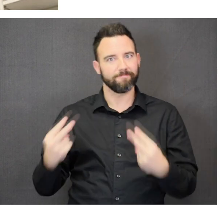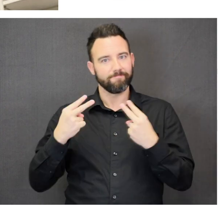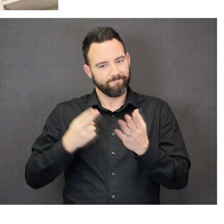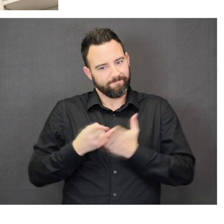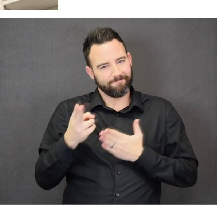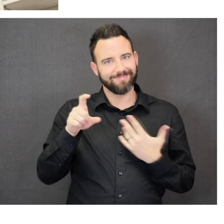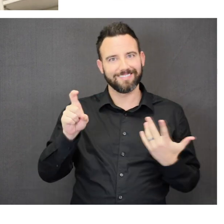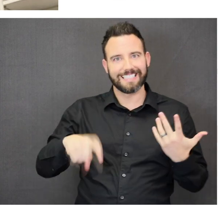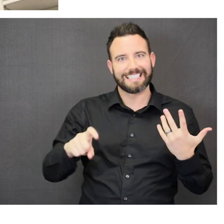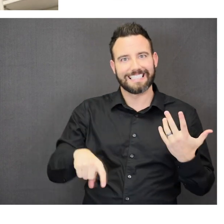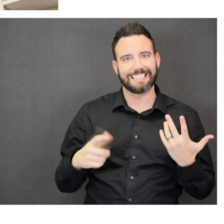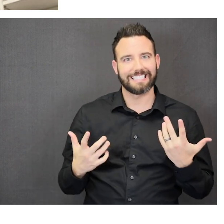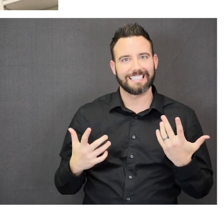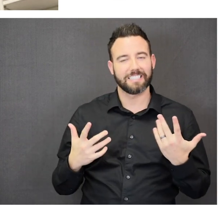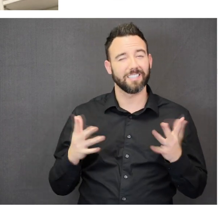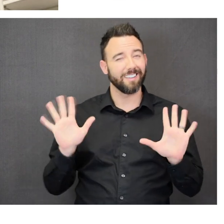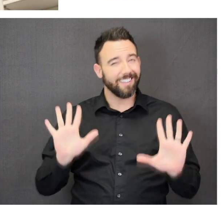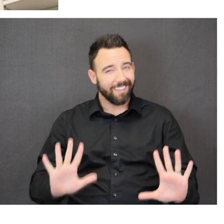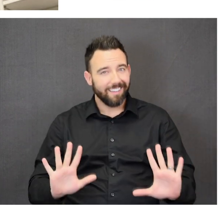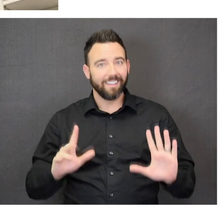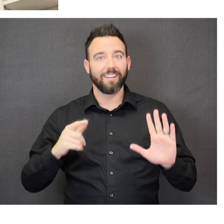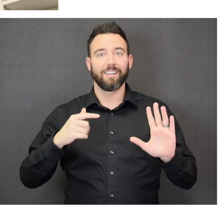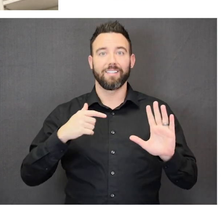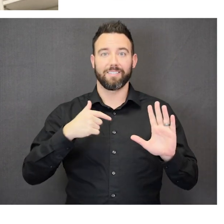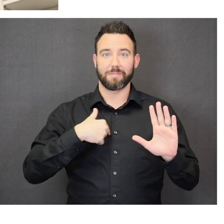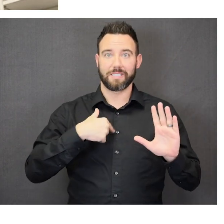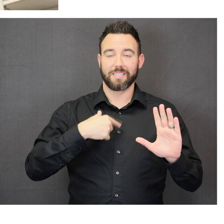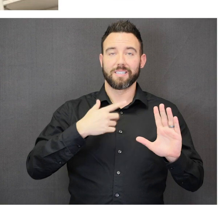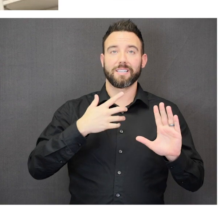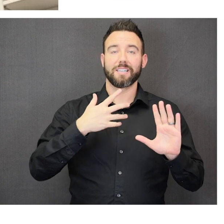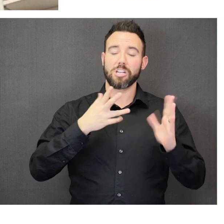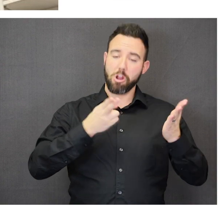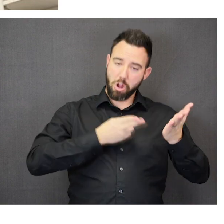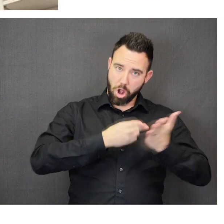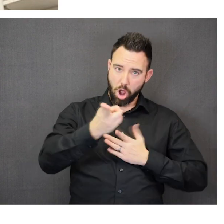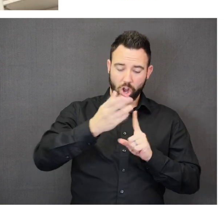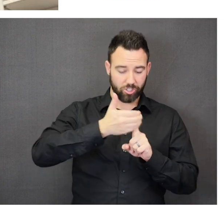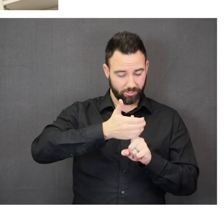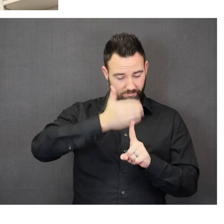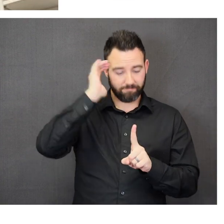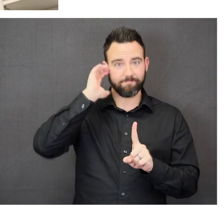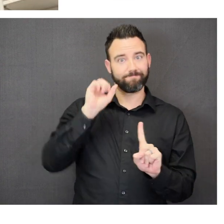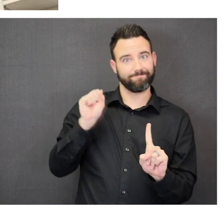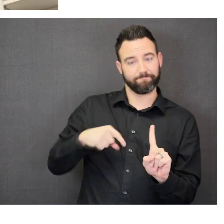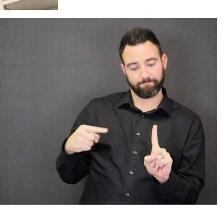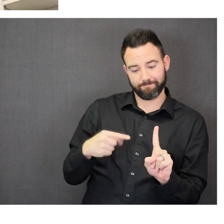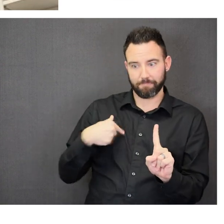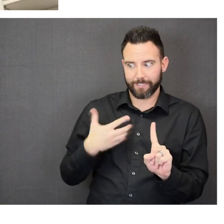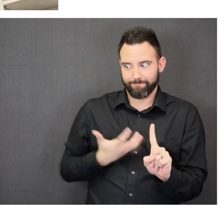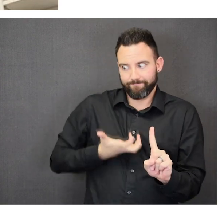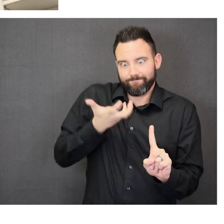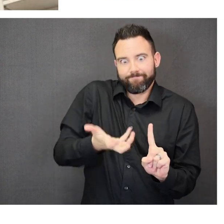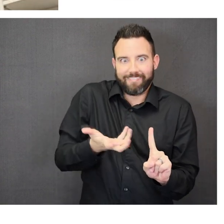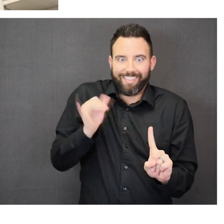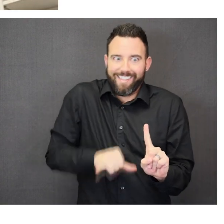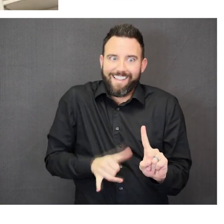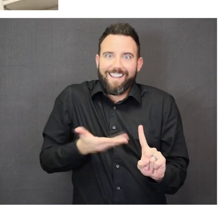being able to be honest and congruent, but in a poised way where we're not flying off the handle